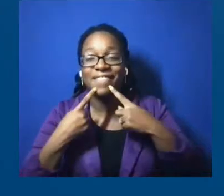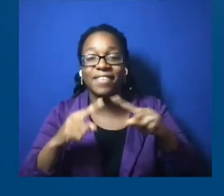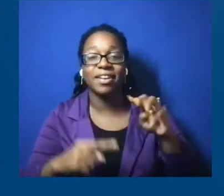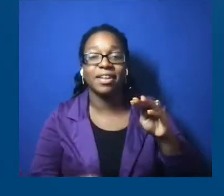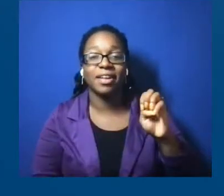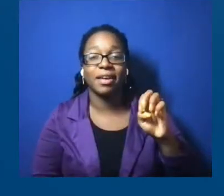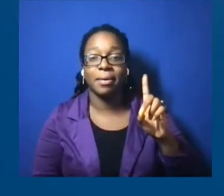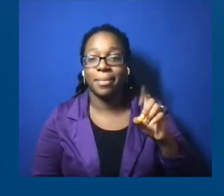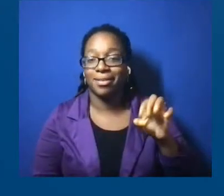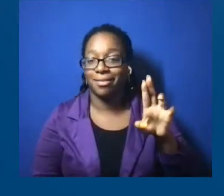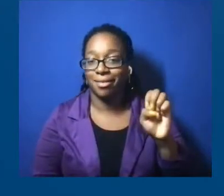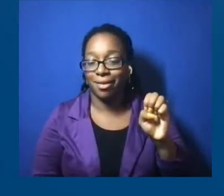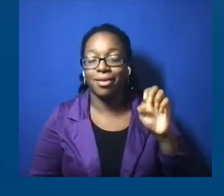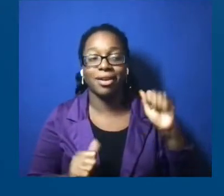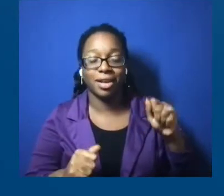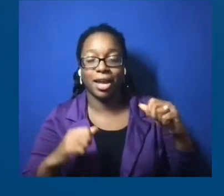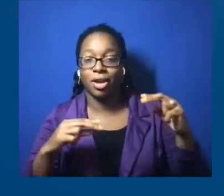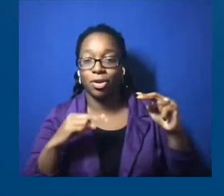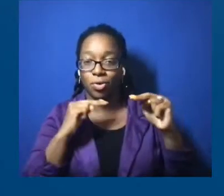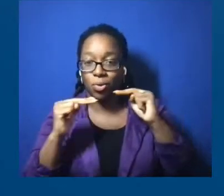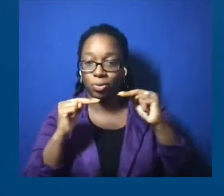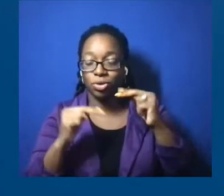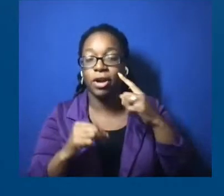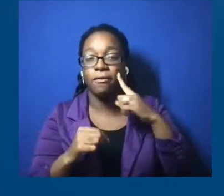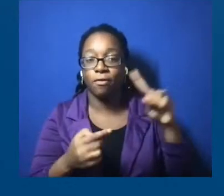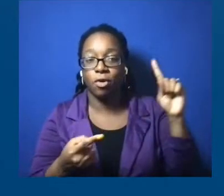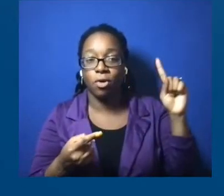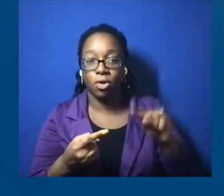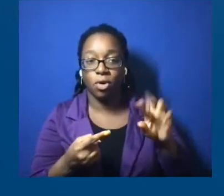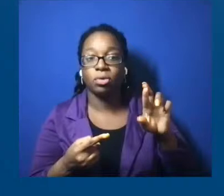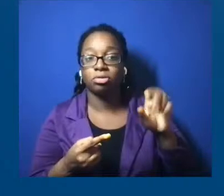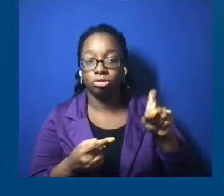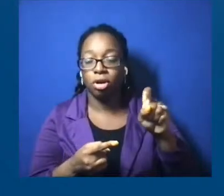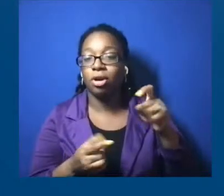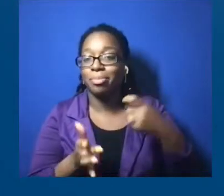power to negotiate for lower drug prices.